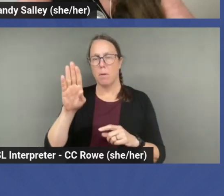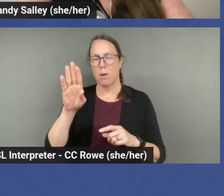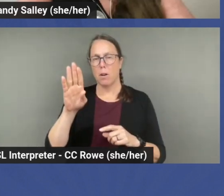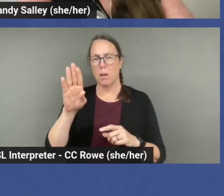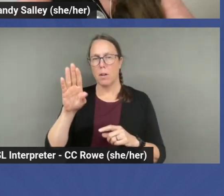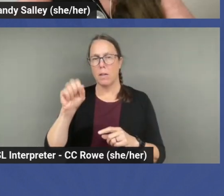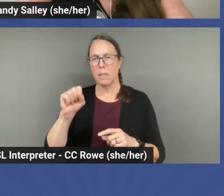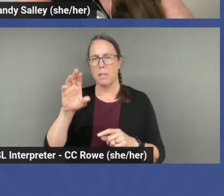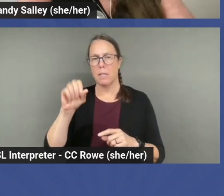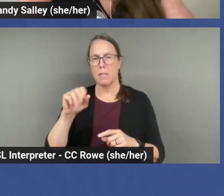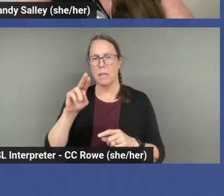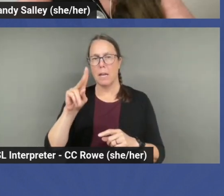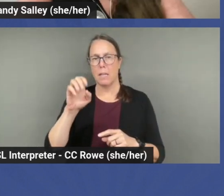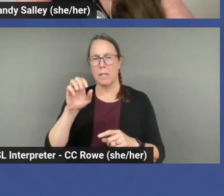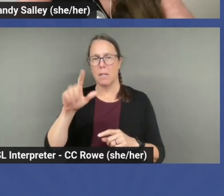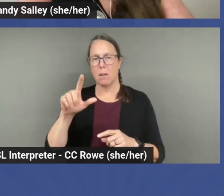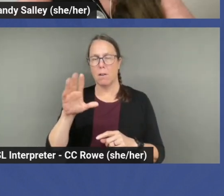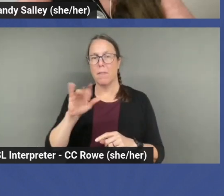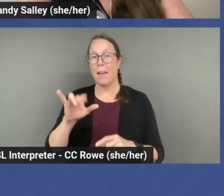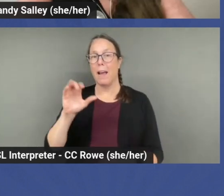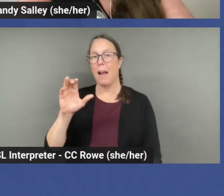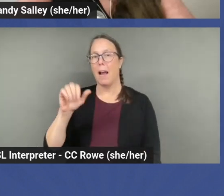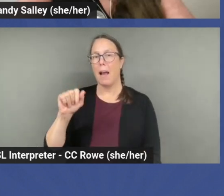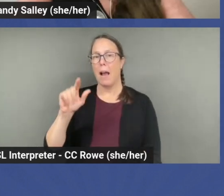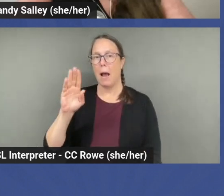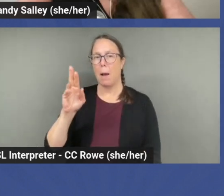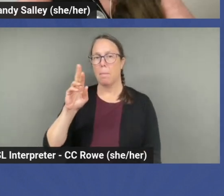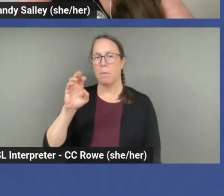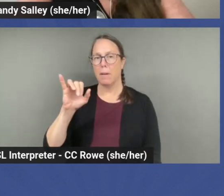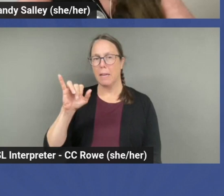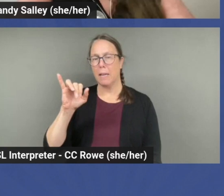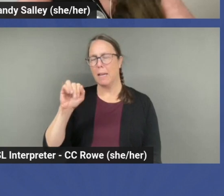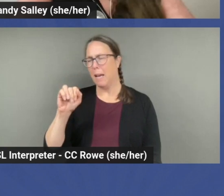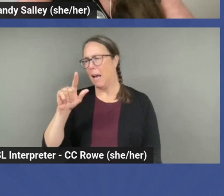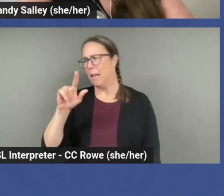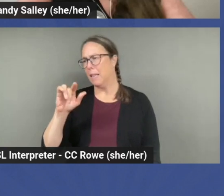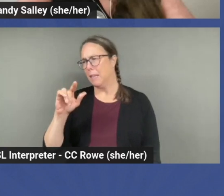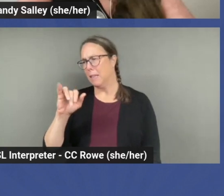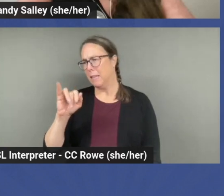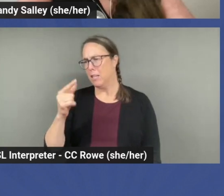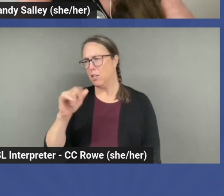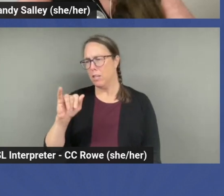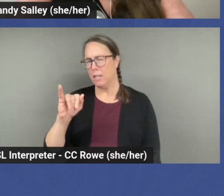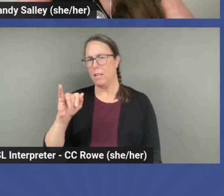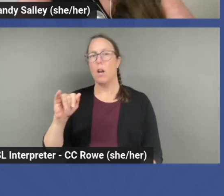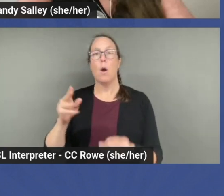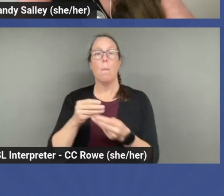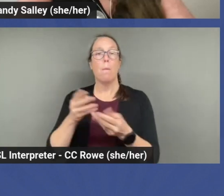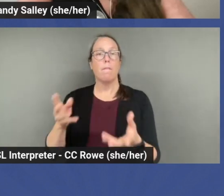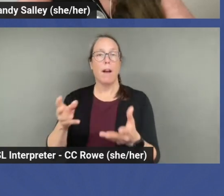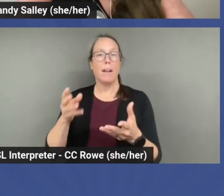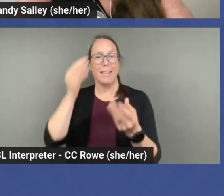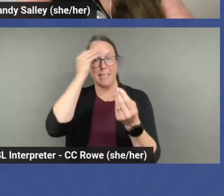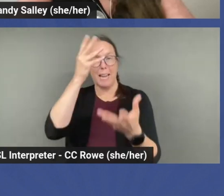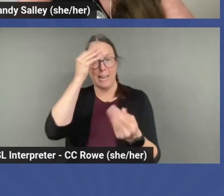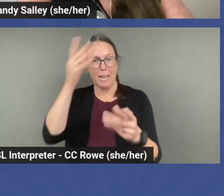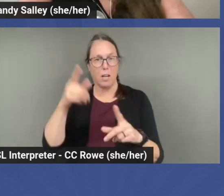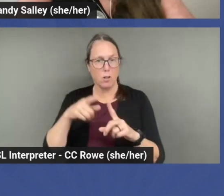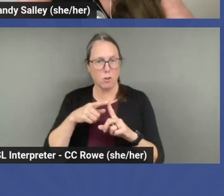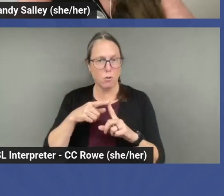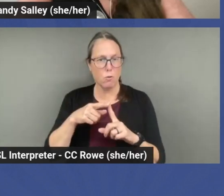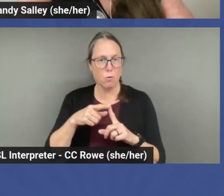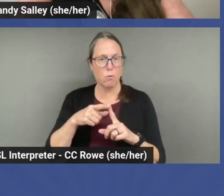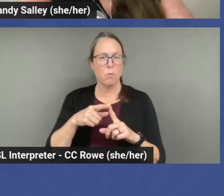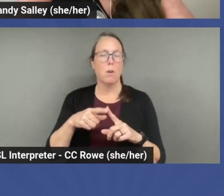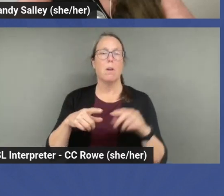The fact that Cambridge Analytica provided data assistance to the 2016 presidential campaigns of Ted Cruz and